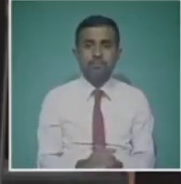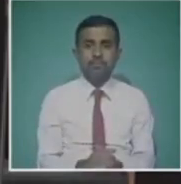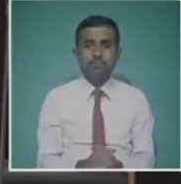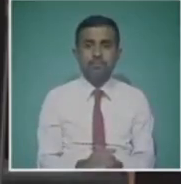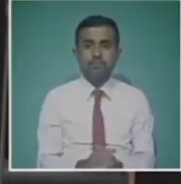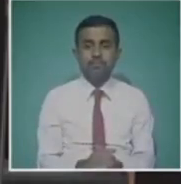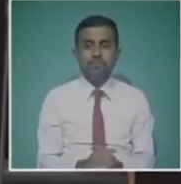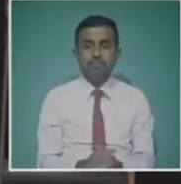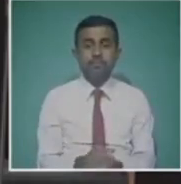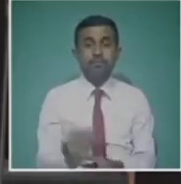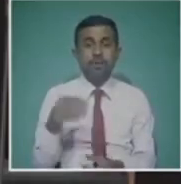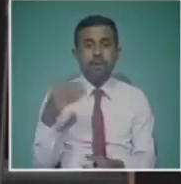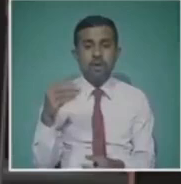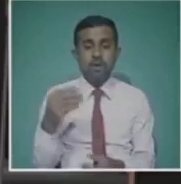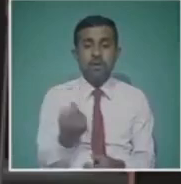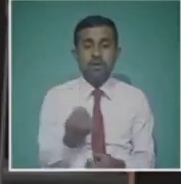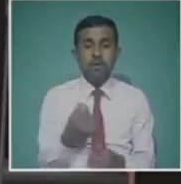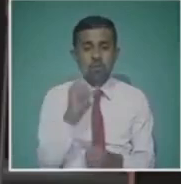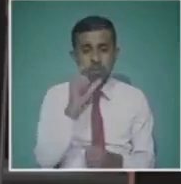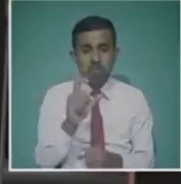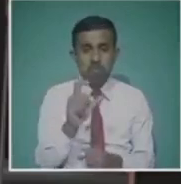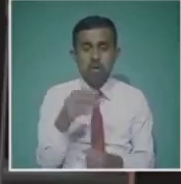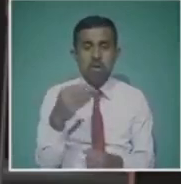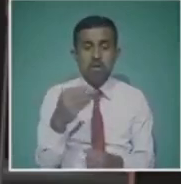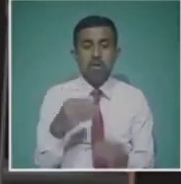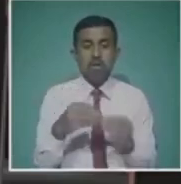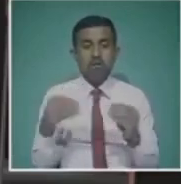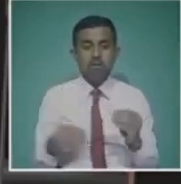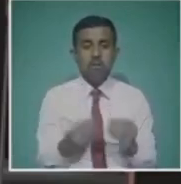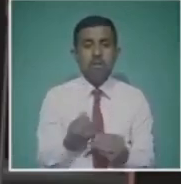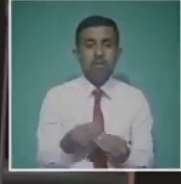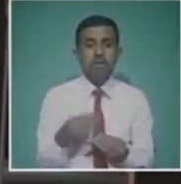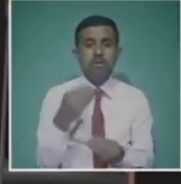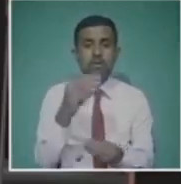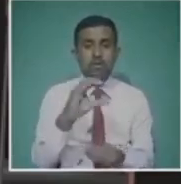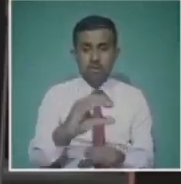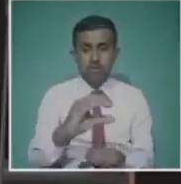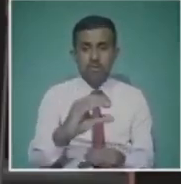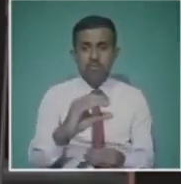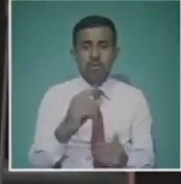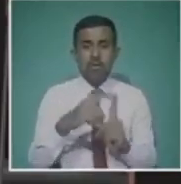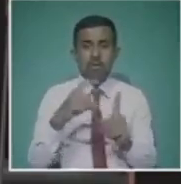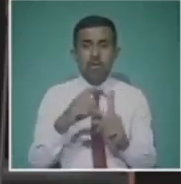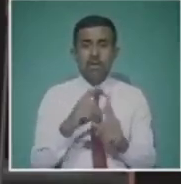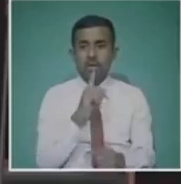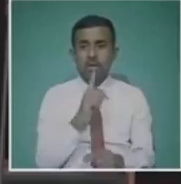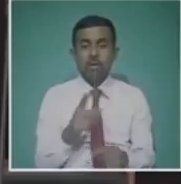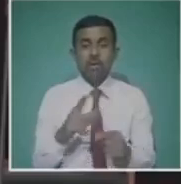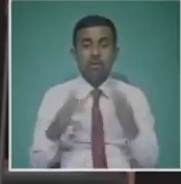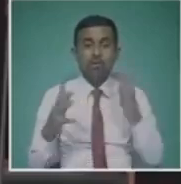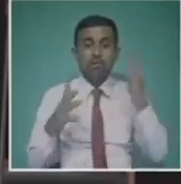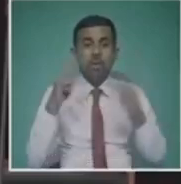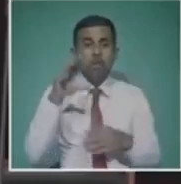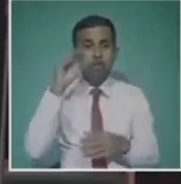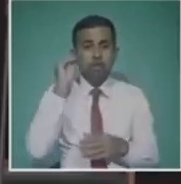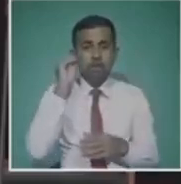loan is concerned, in addition to the loan. Eka denna kamati, because education is universal access. People must have